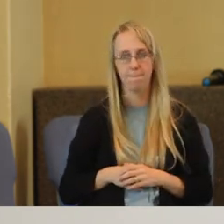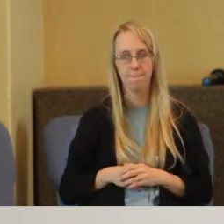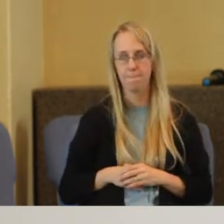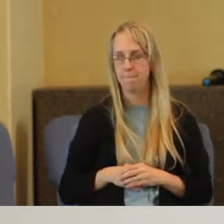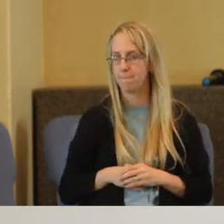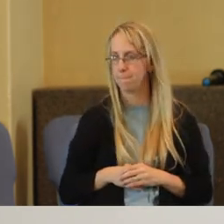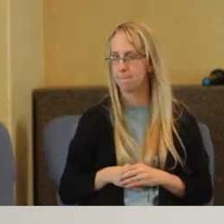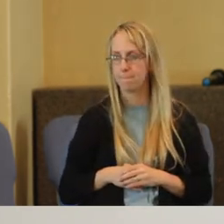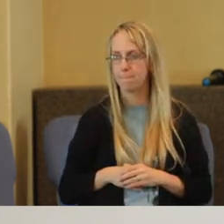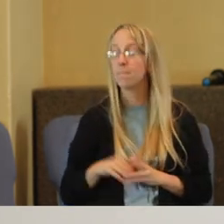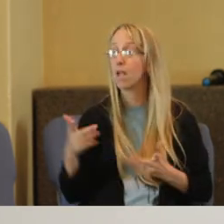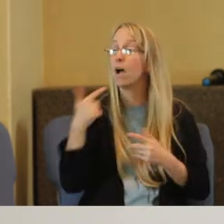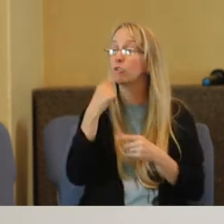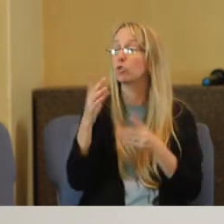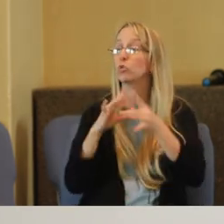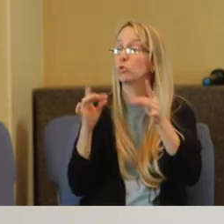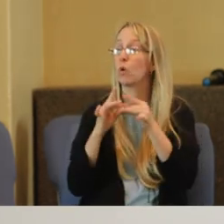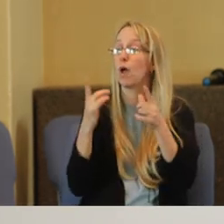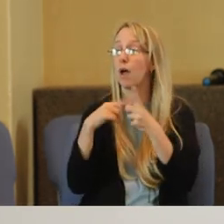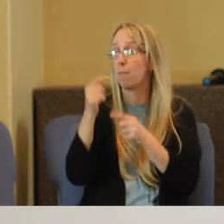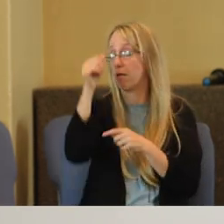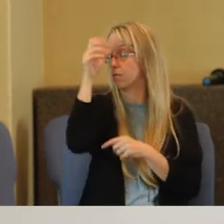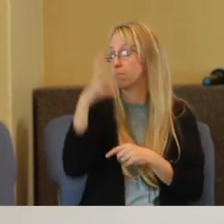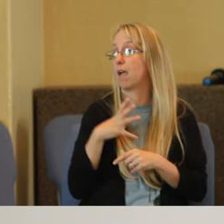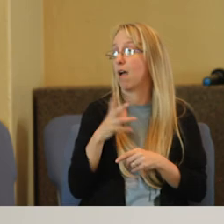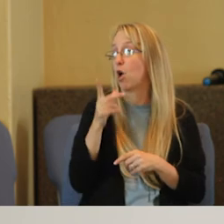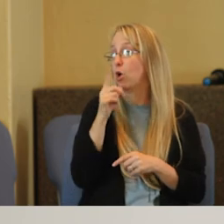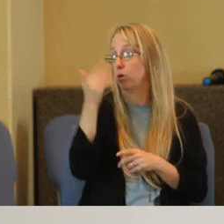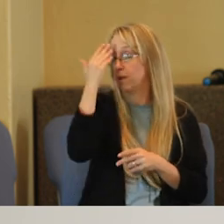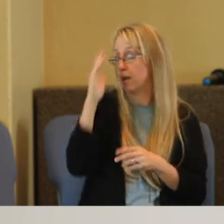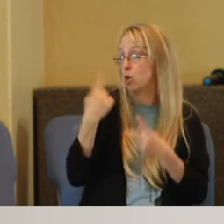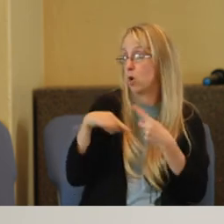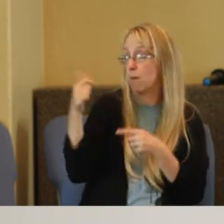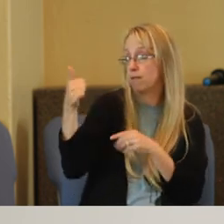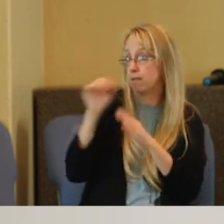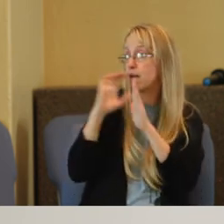I told you already about the gentleman who didn't know about the Ten Commandments.